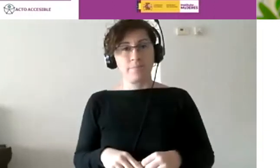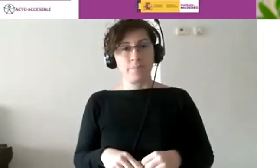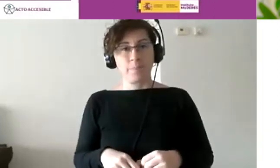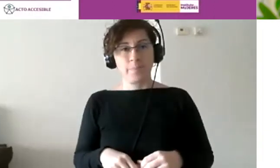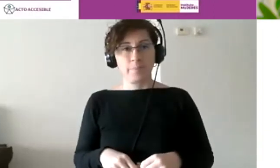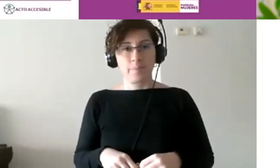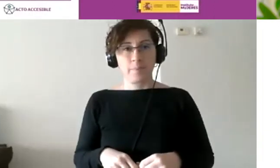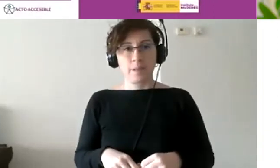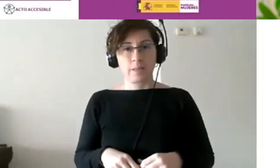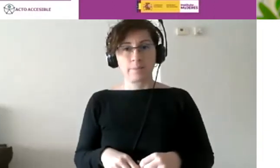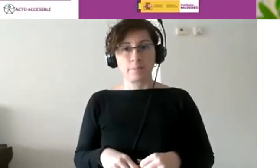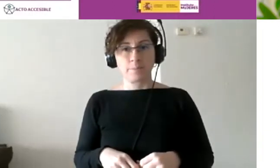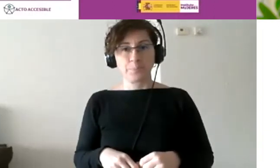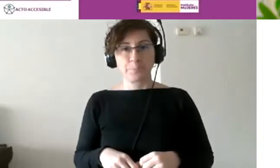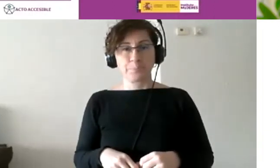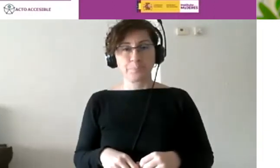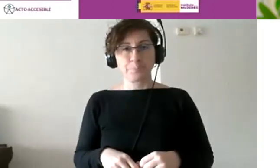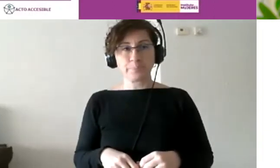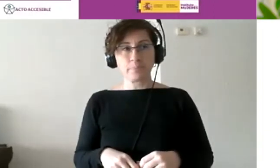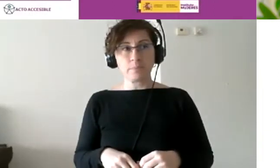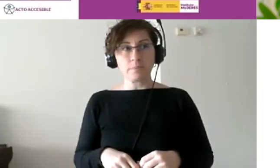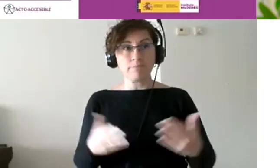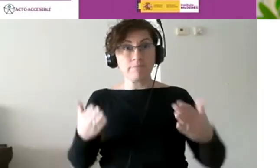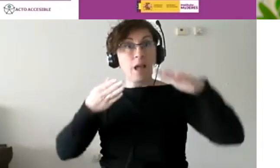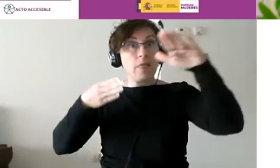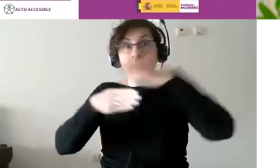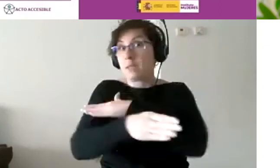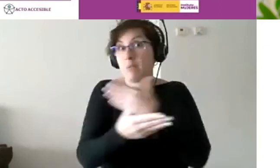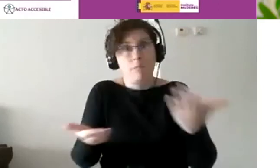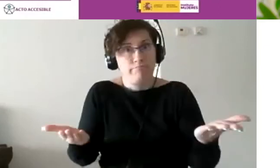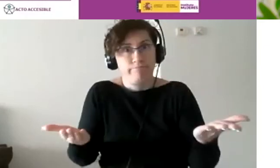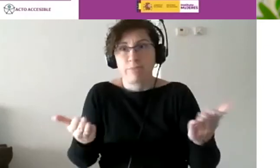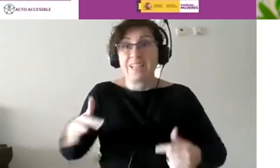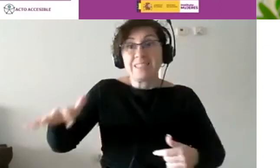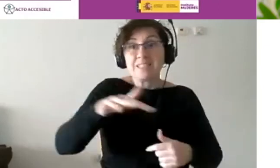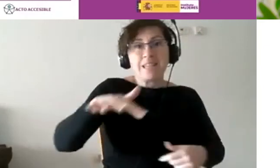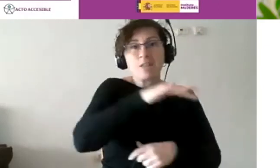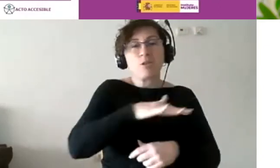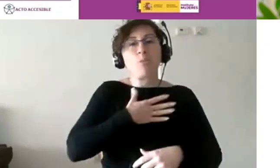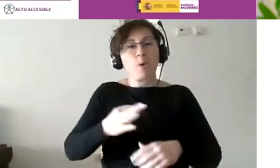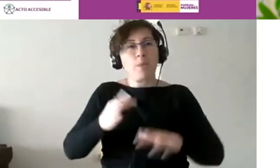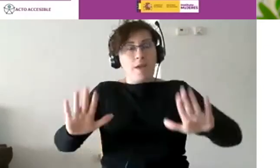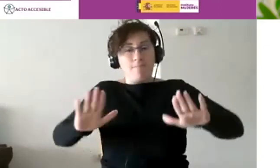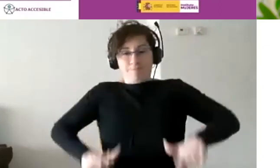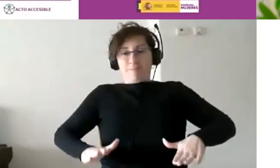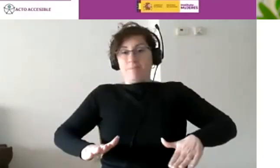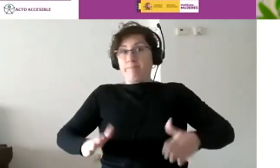are accessible, and it is quite difficult to find those places in a shelters provided